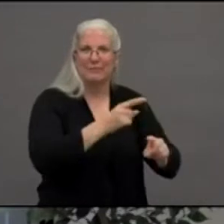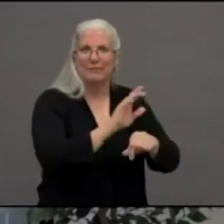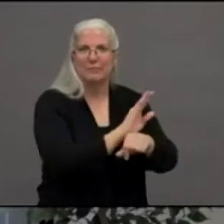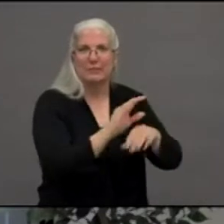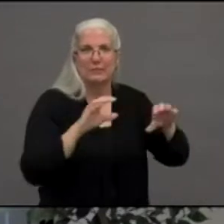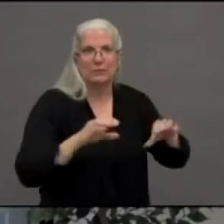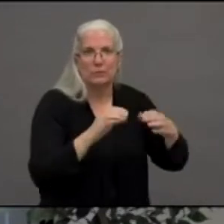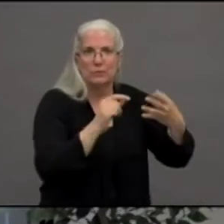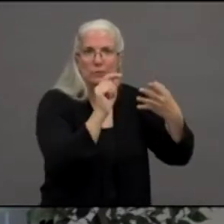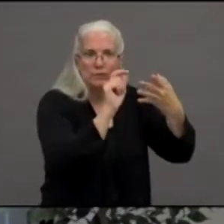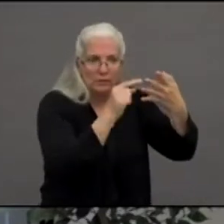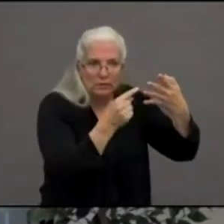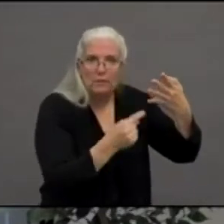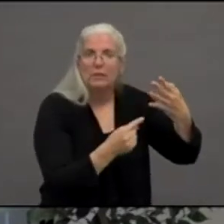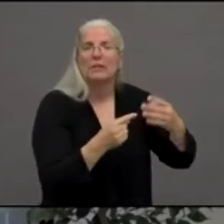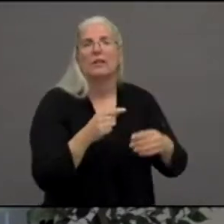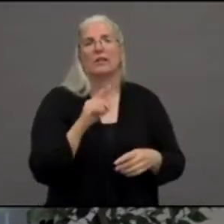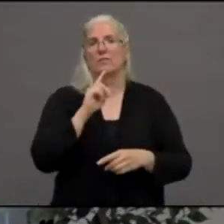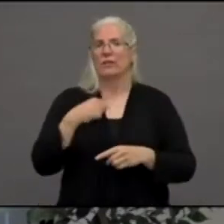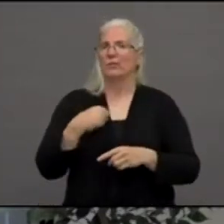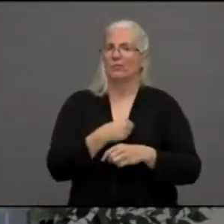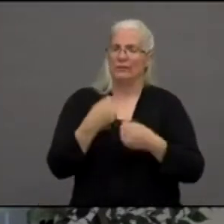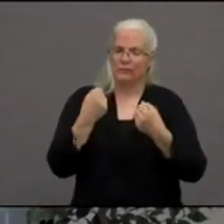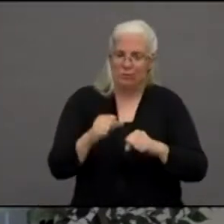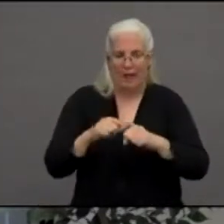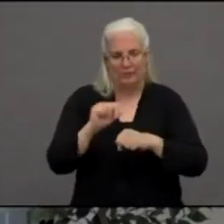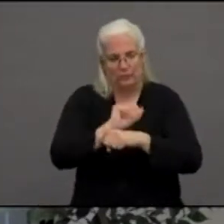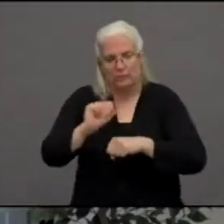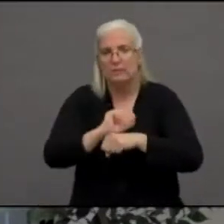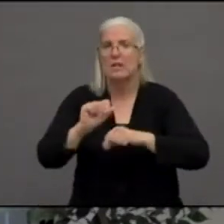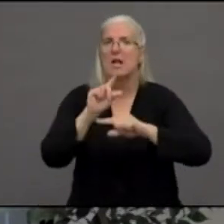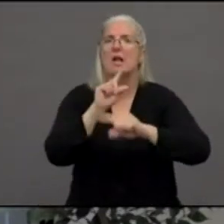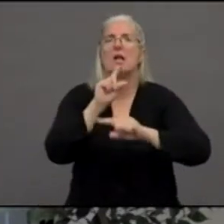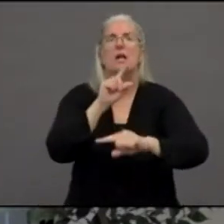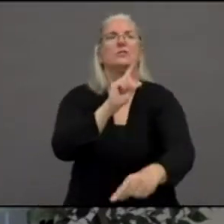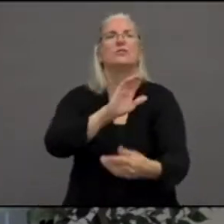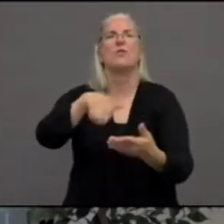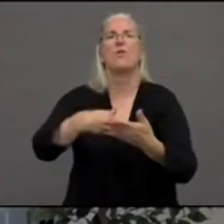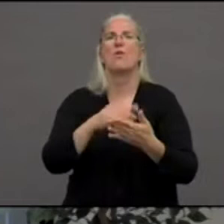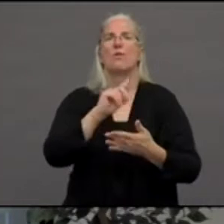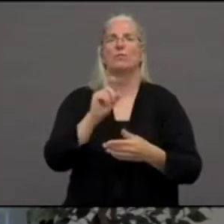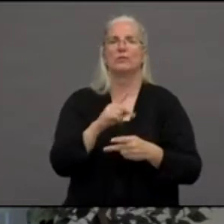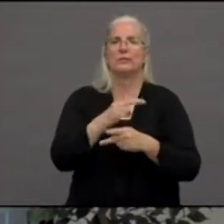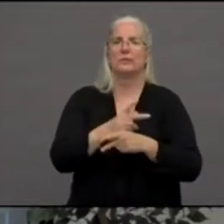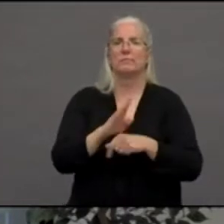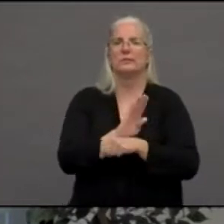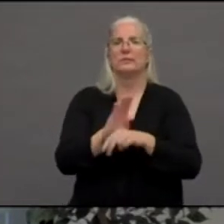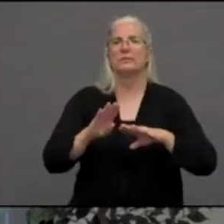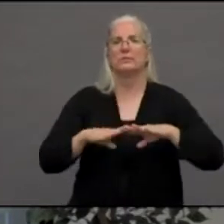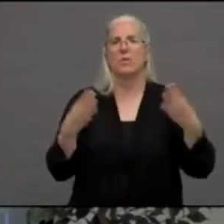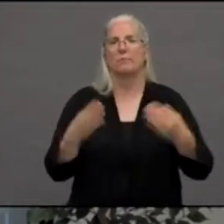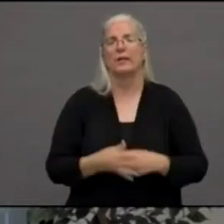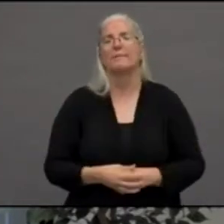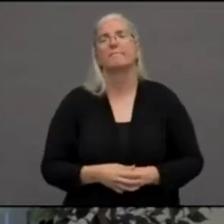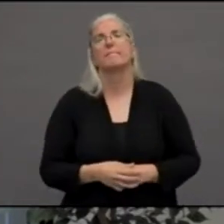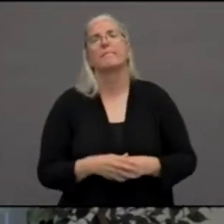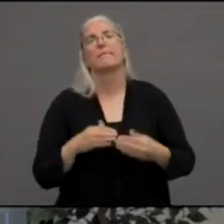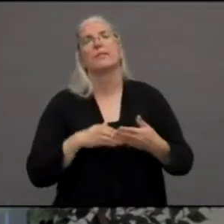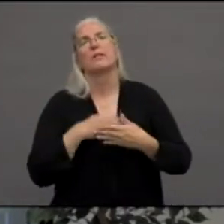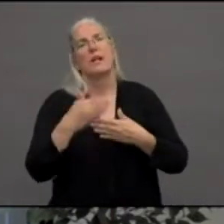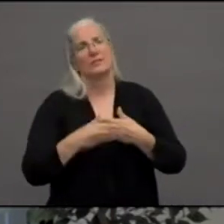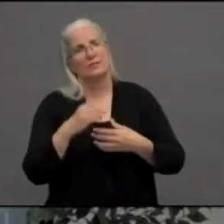businesses to be reopened here. This question says, are gyms completely closed? That made me sad.